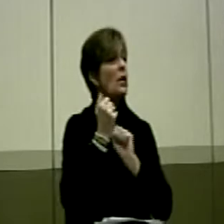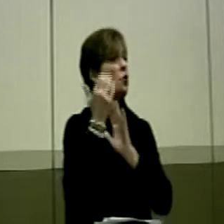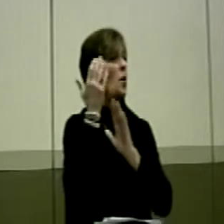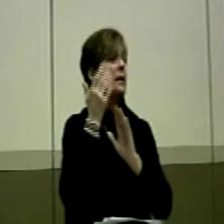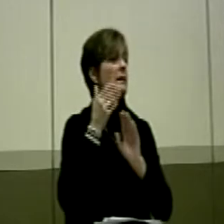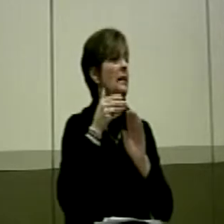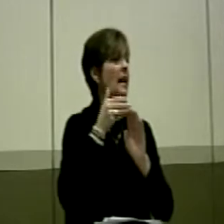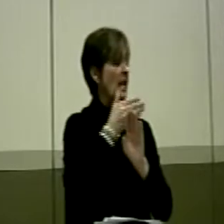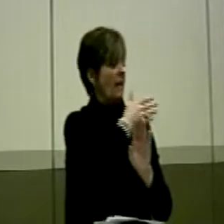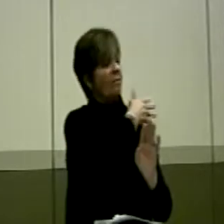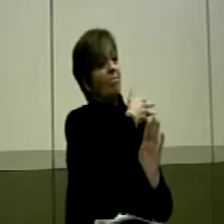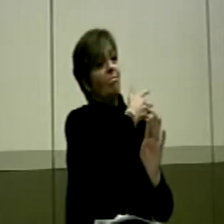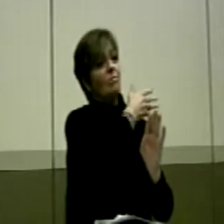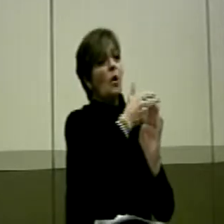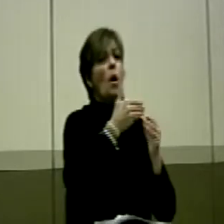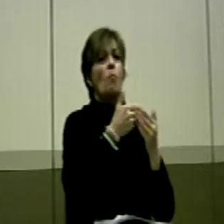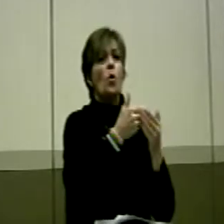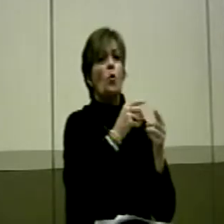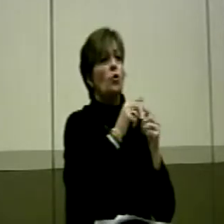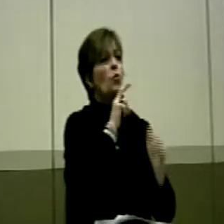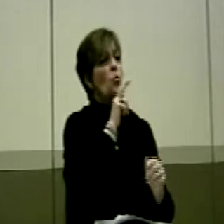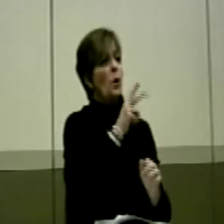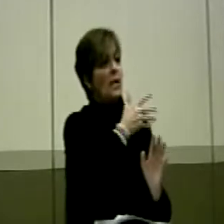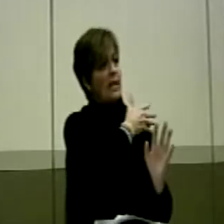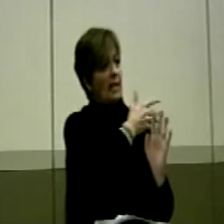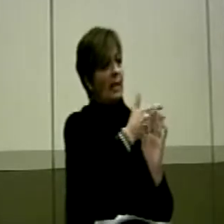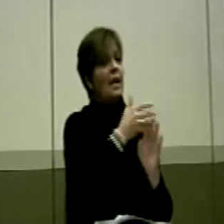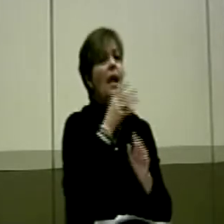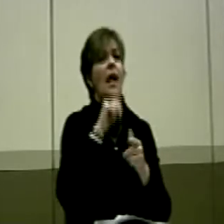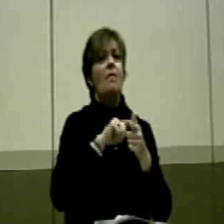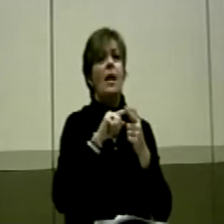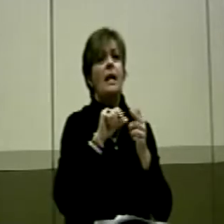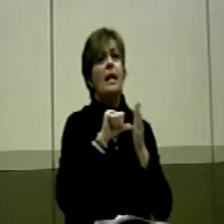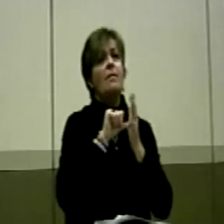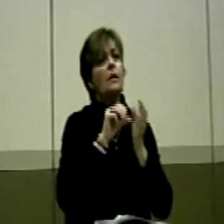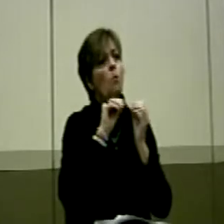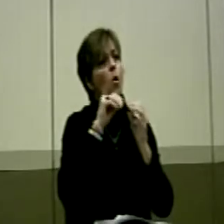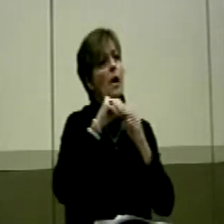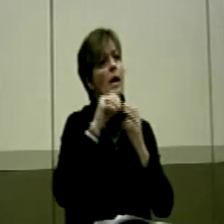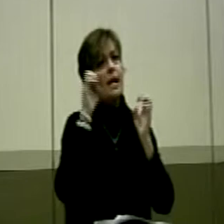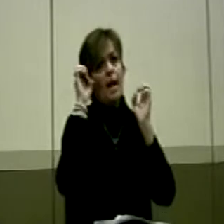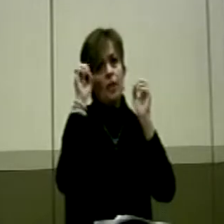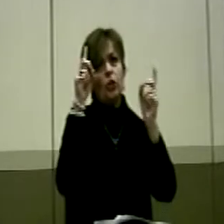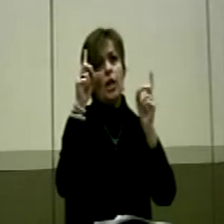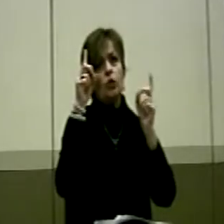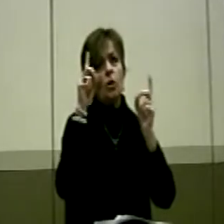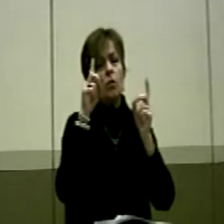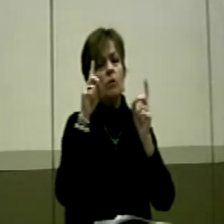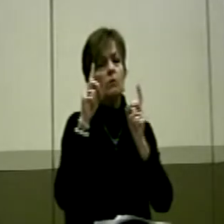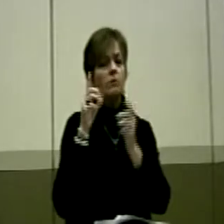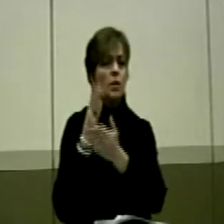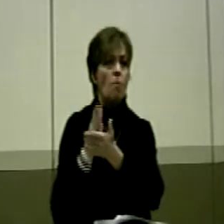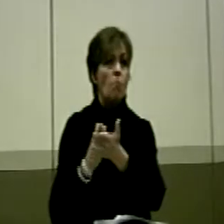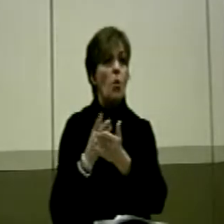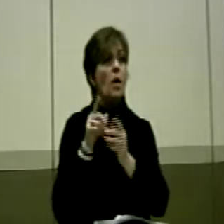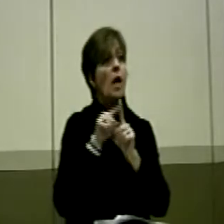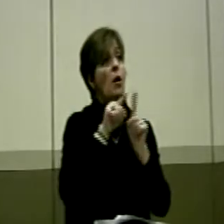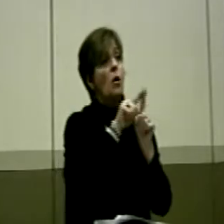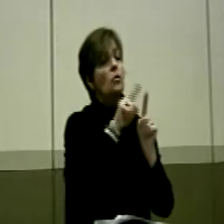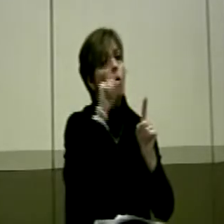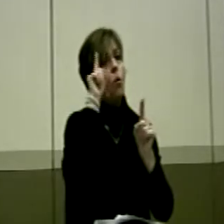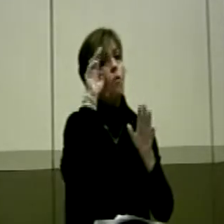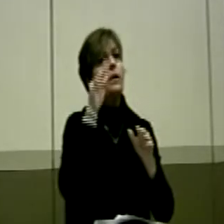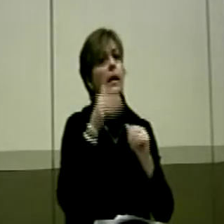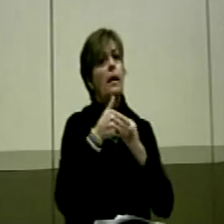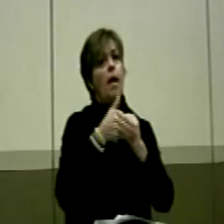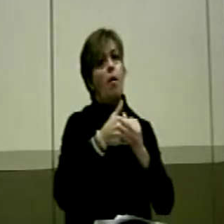then you're emphasizing a lot more in the educational component, and also hopefully then helping the parents to practice some of these